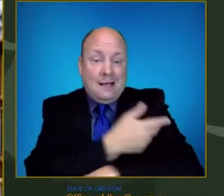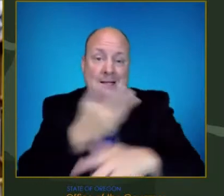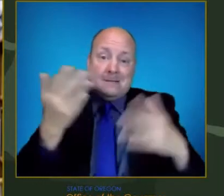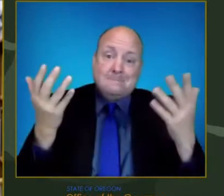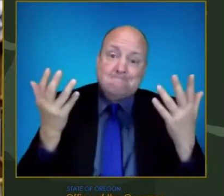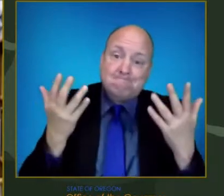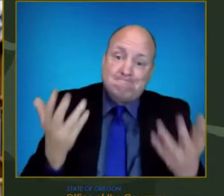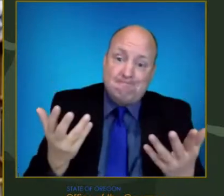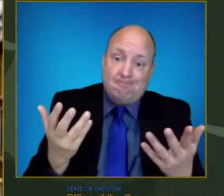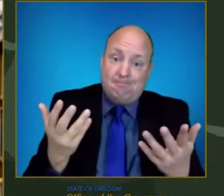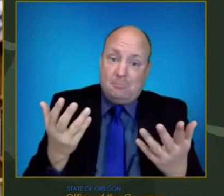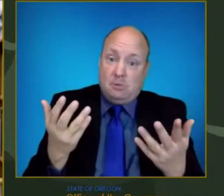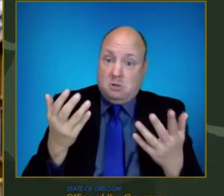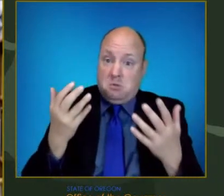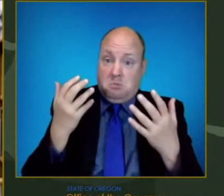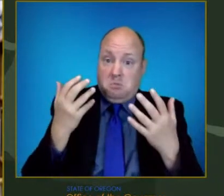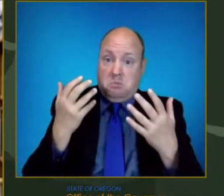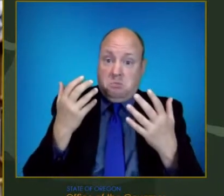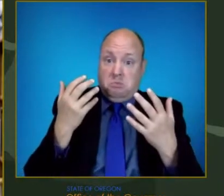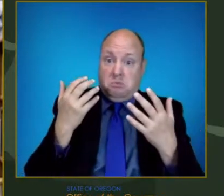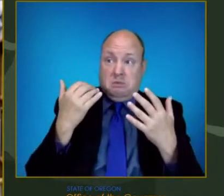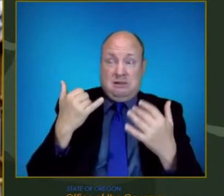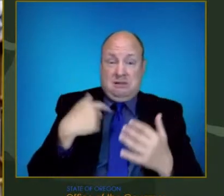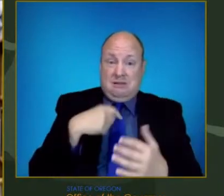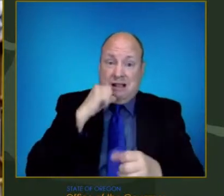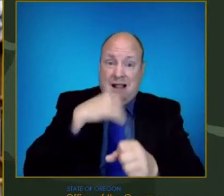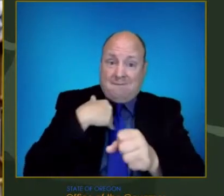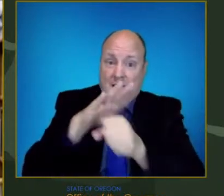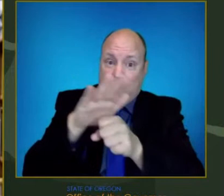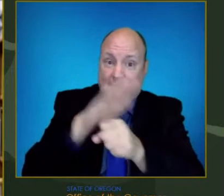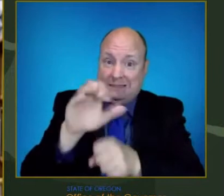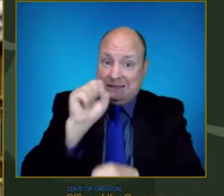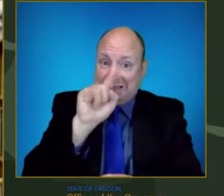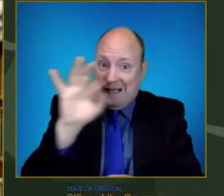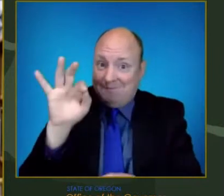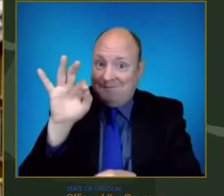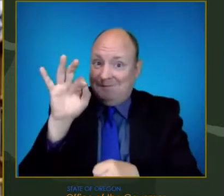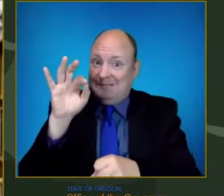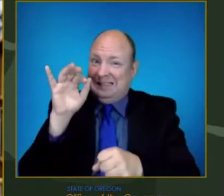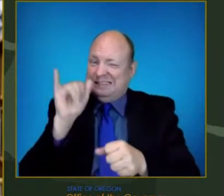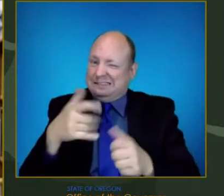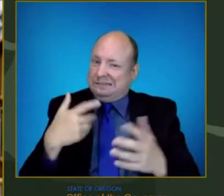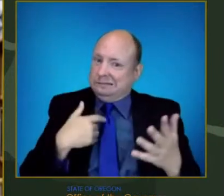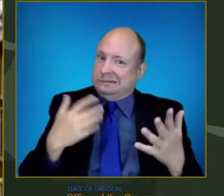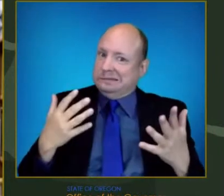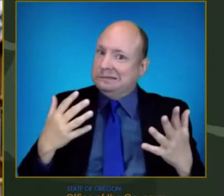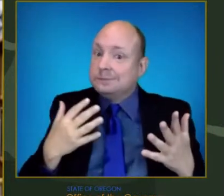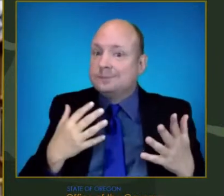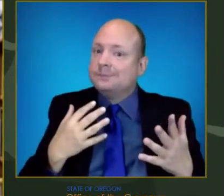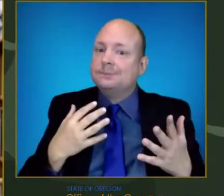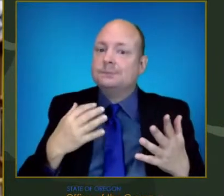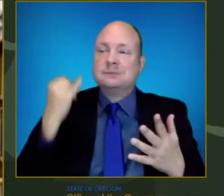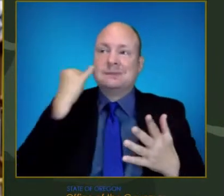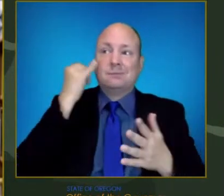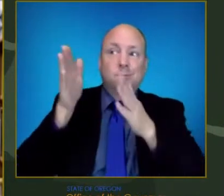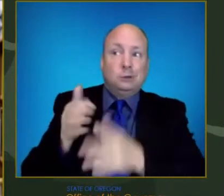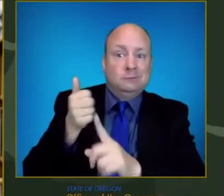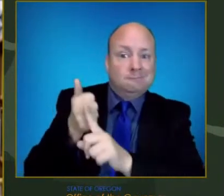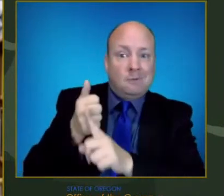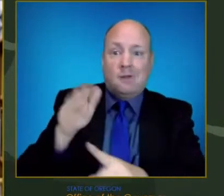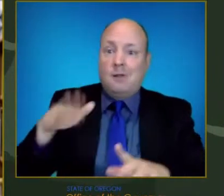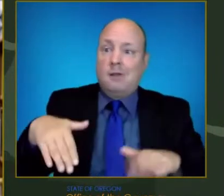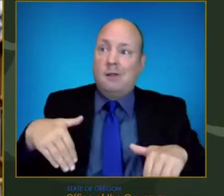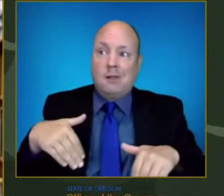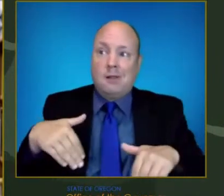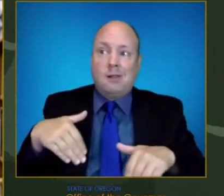that unvaccinated staff members who are exposed to COVID-19 must quarantine. Vaccinated staff members